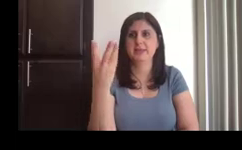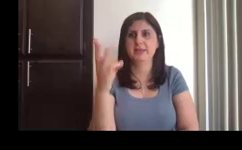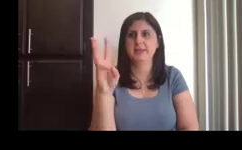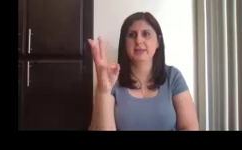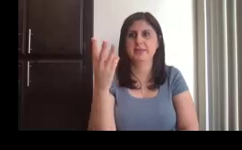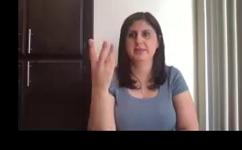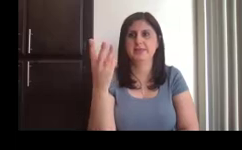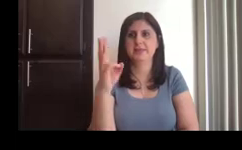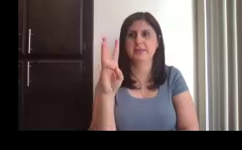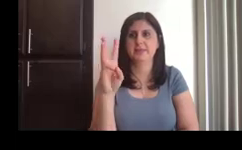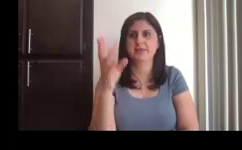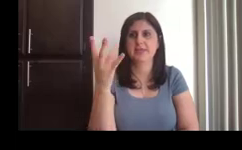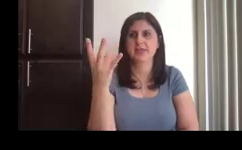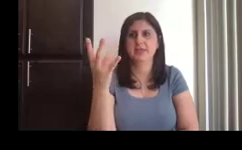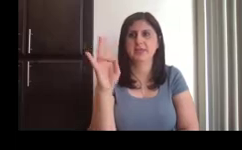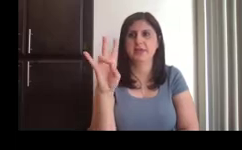16,